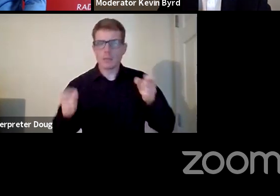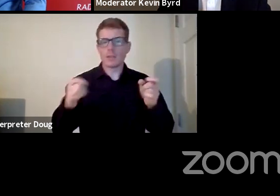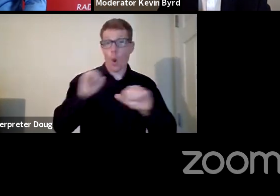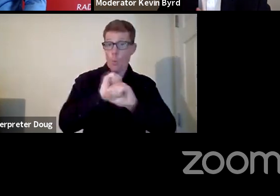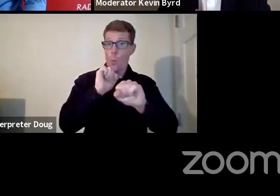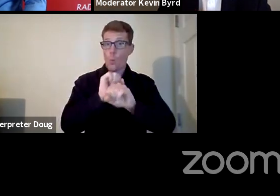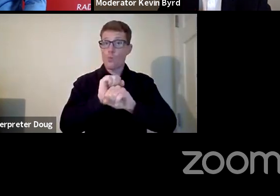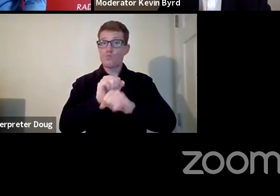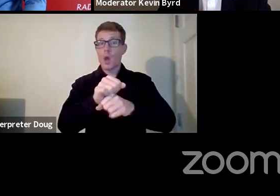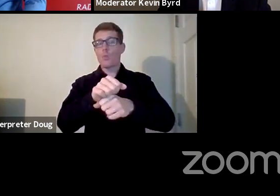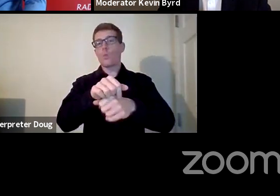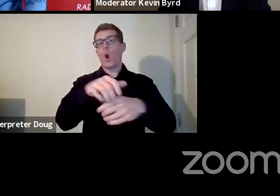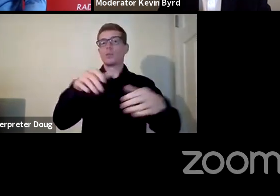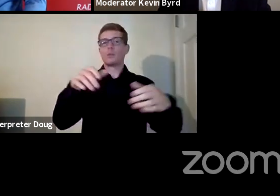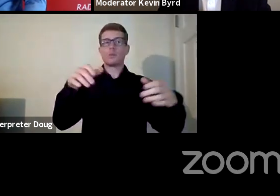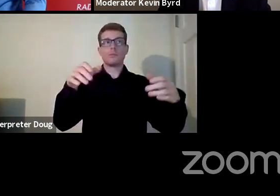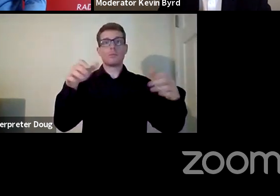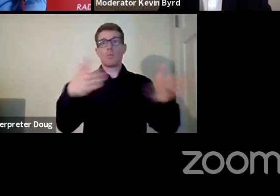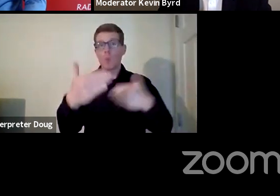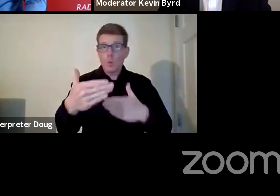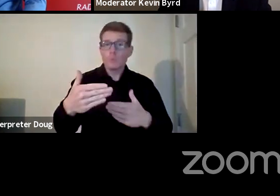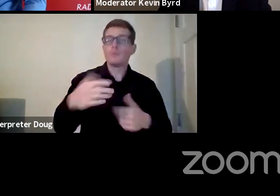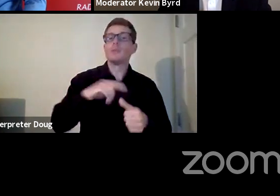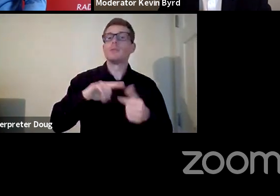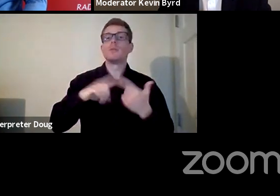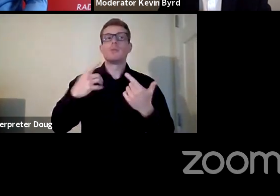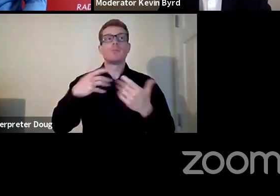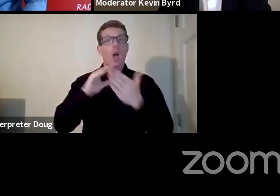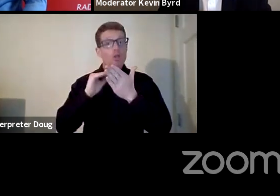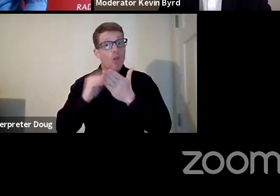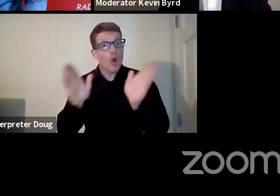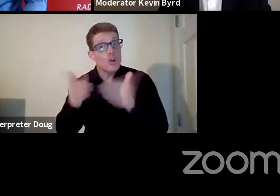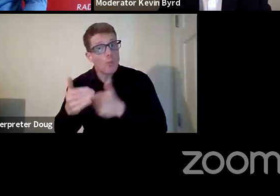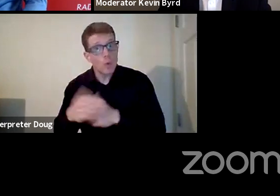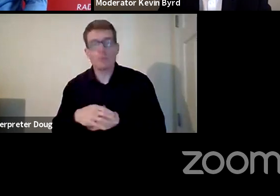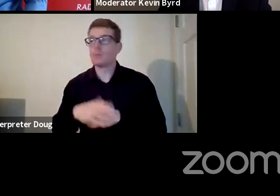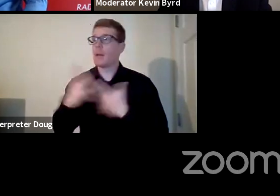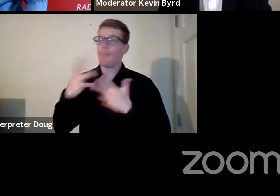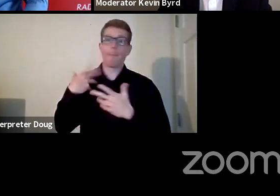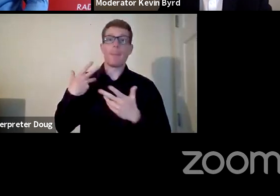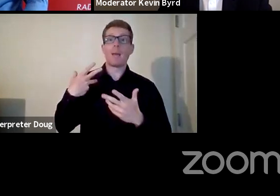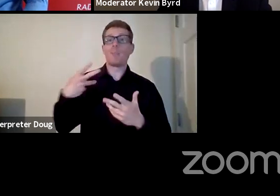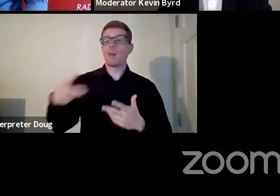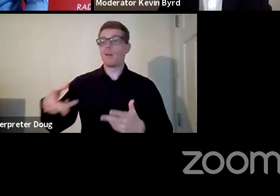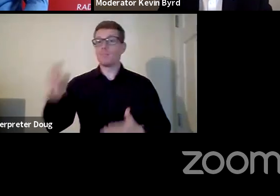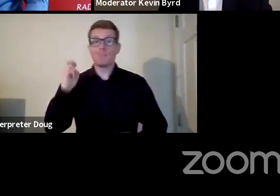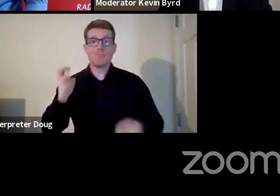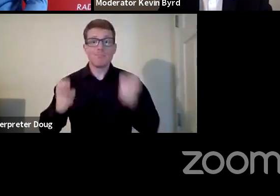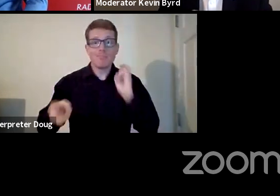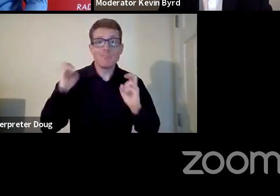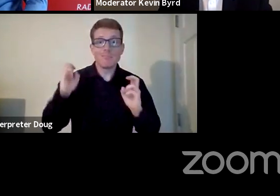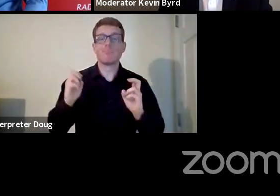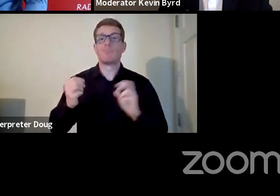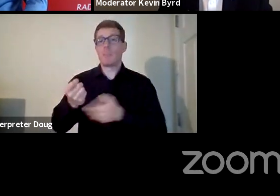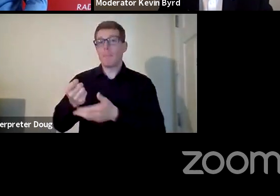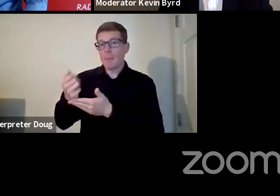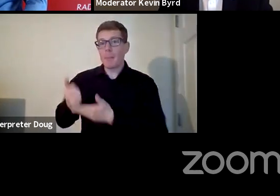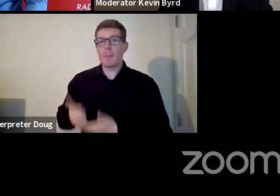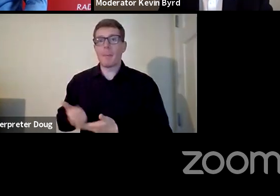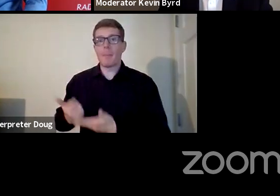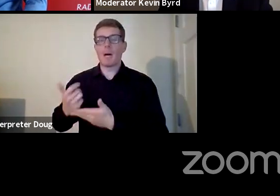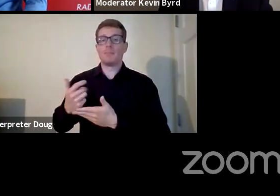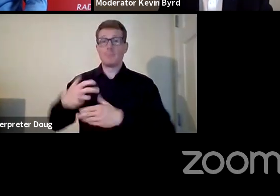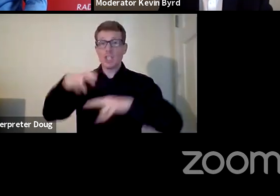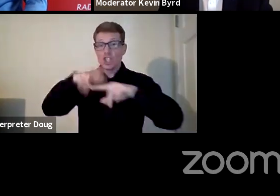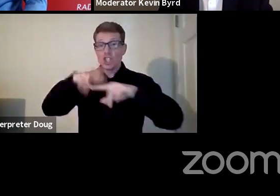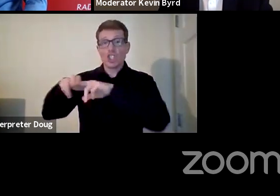the learning spaces, removing furniture in some places, you know, where students are apt